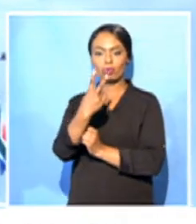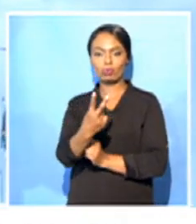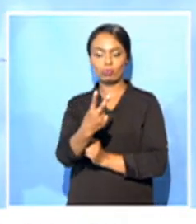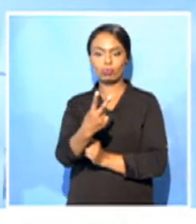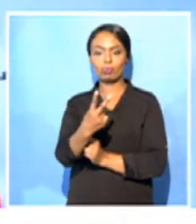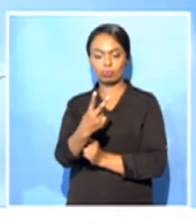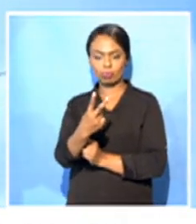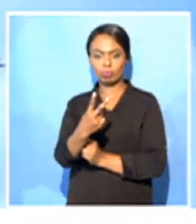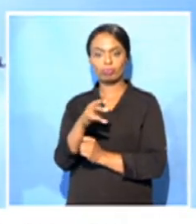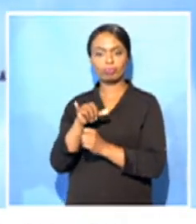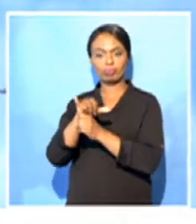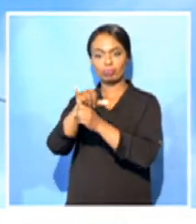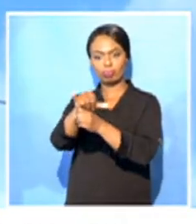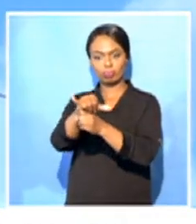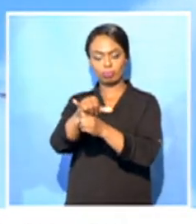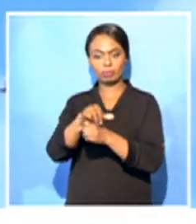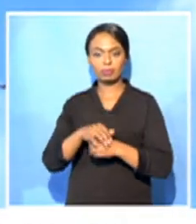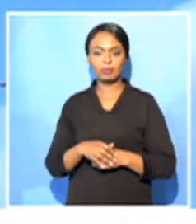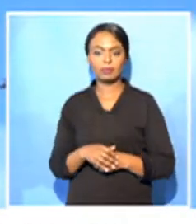School, Langebaan.